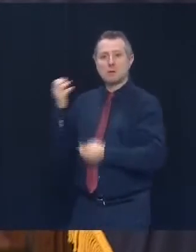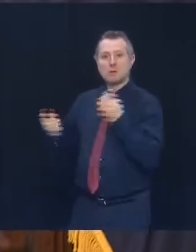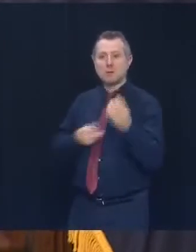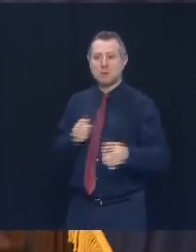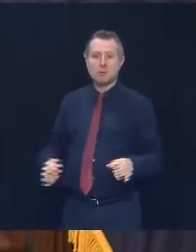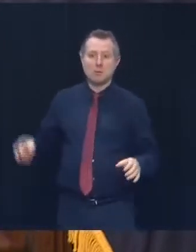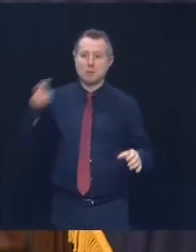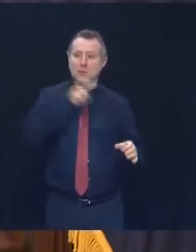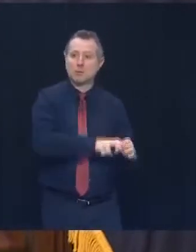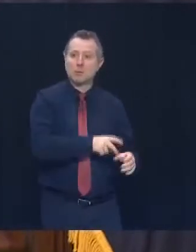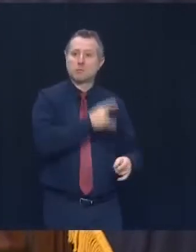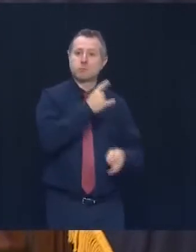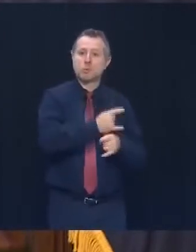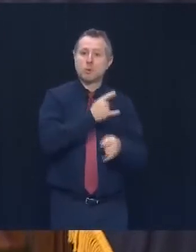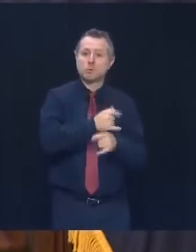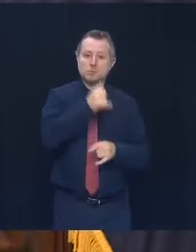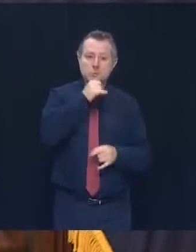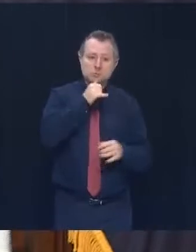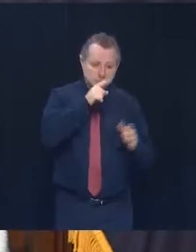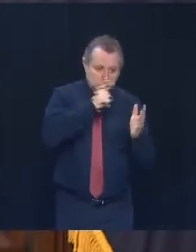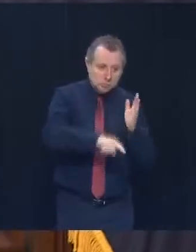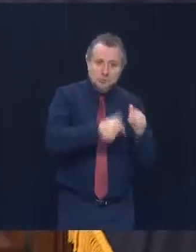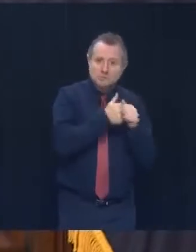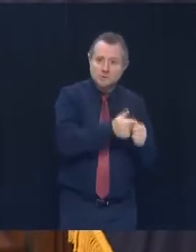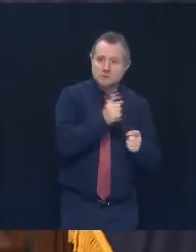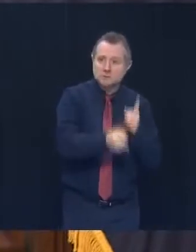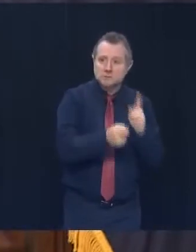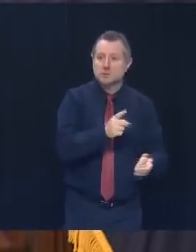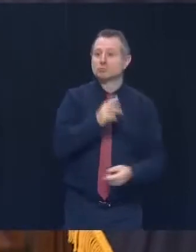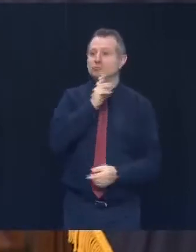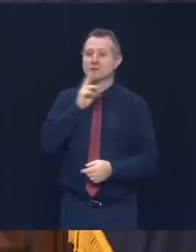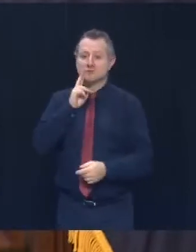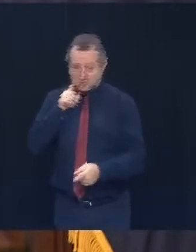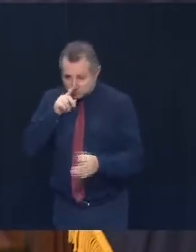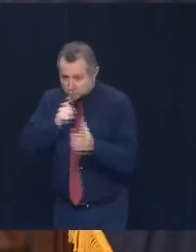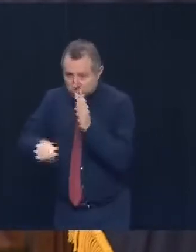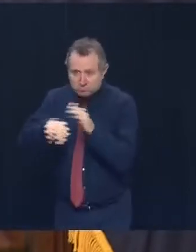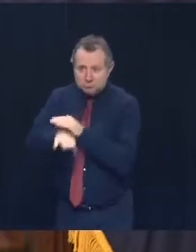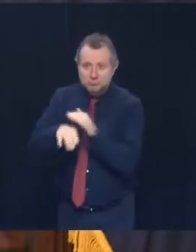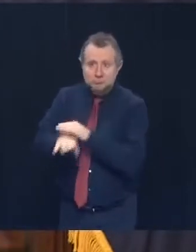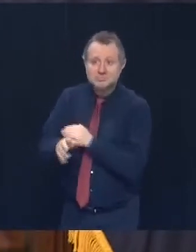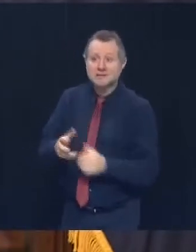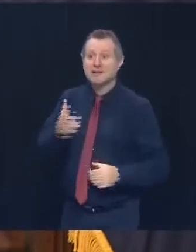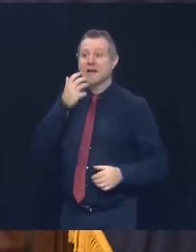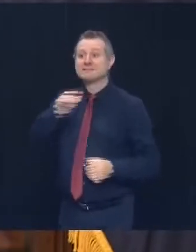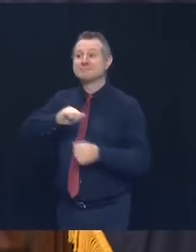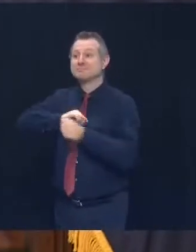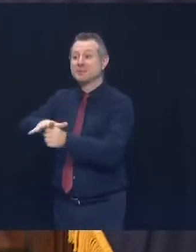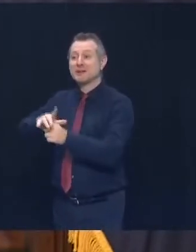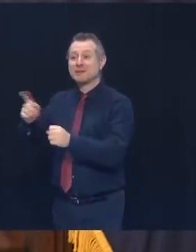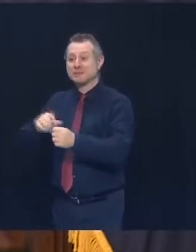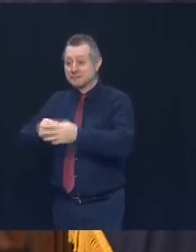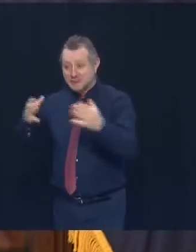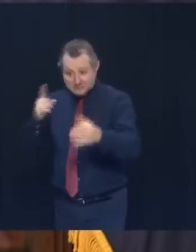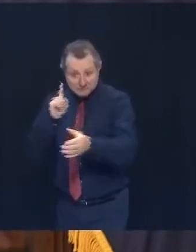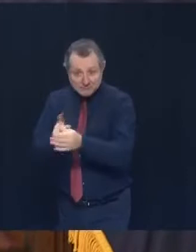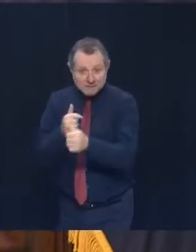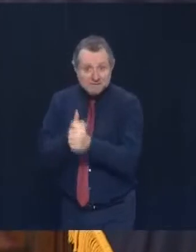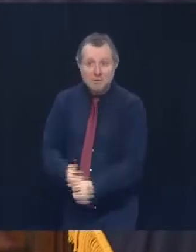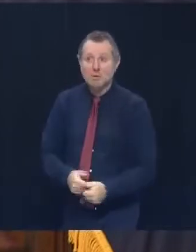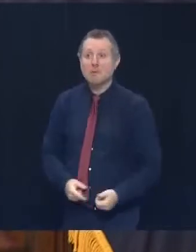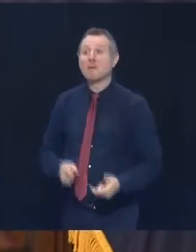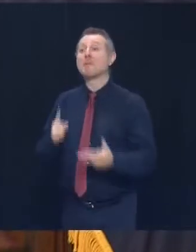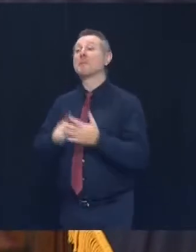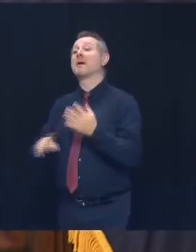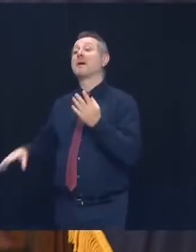compliance, restaurant compliance, compliance in hot spots. So it's